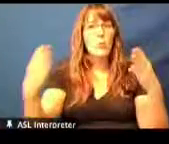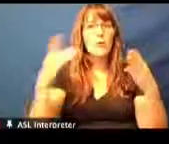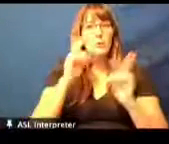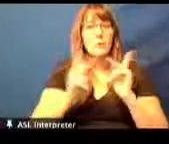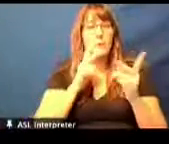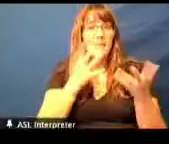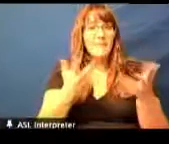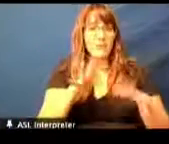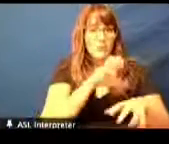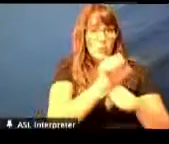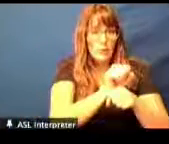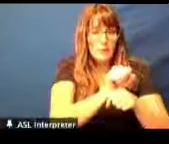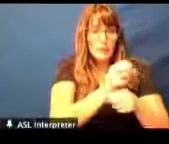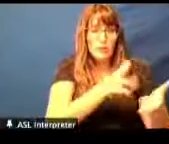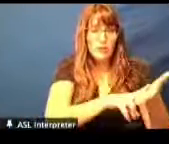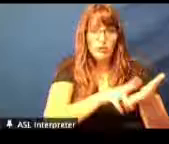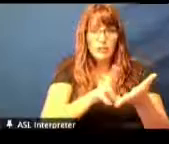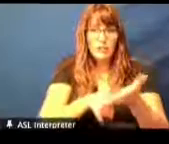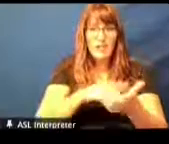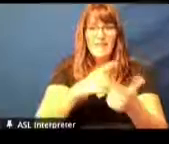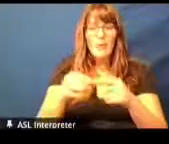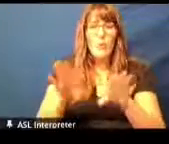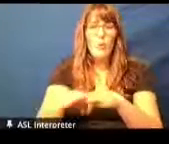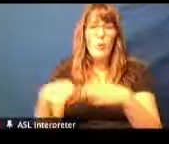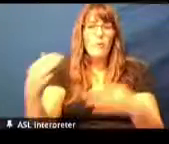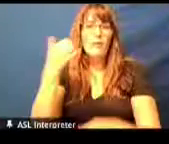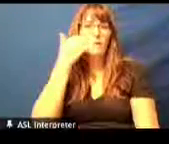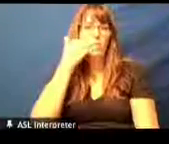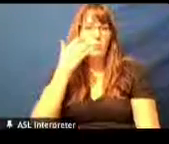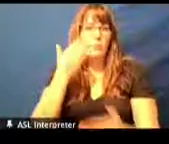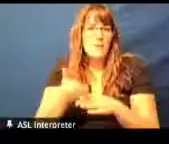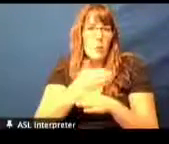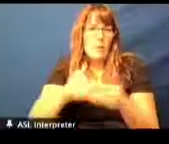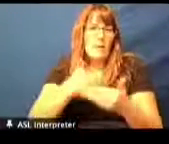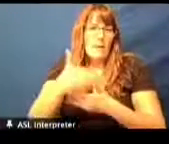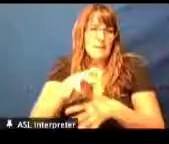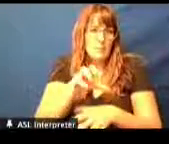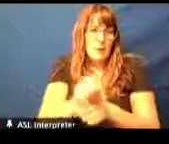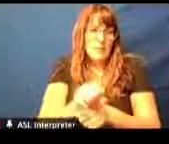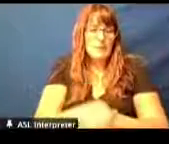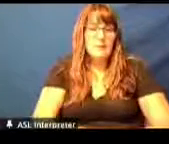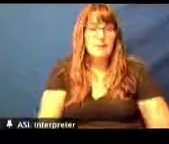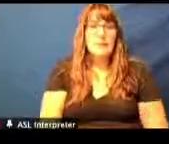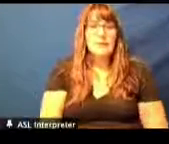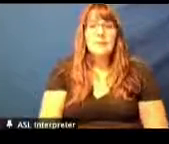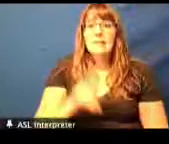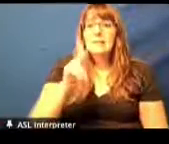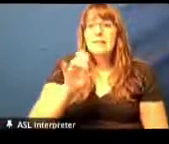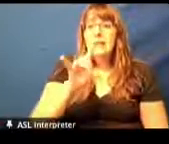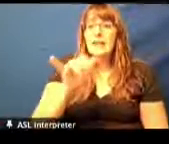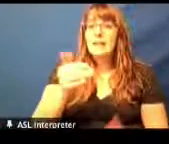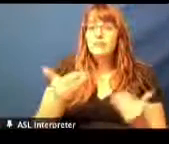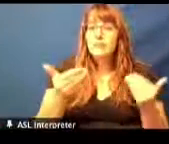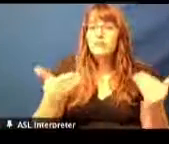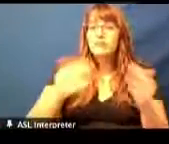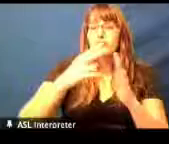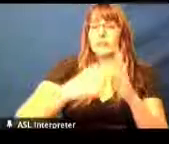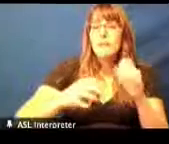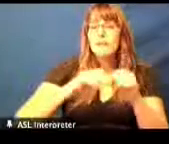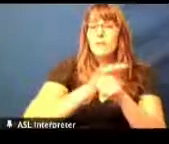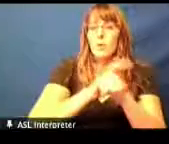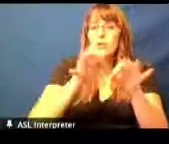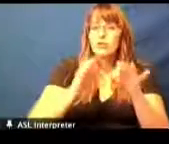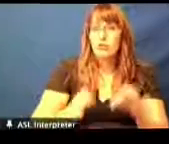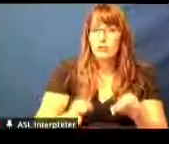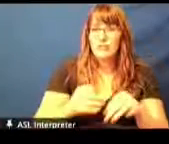who are registered, then open the phone lines if there's time for the next session. And Katie, could you please go ahead and read the full